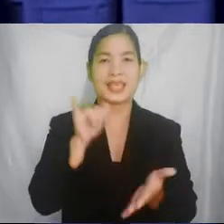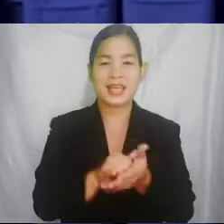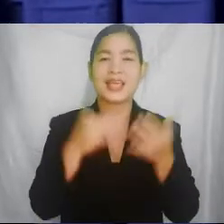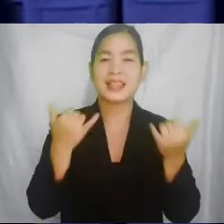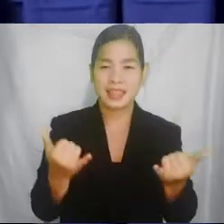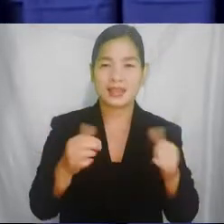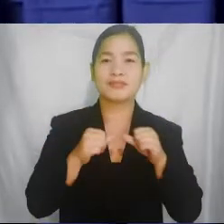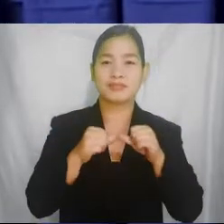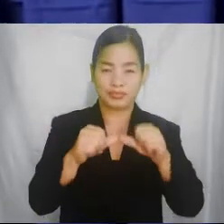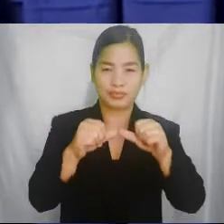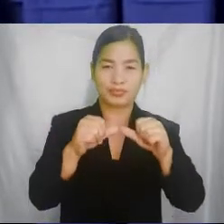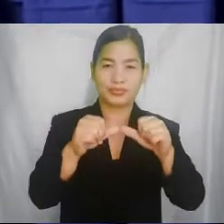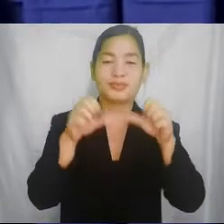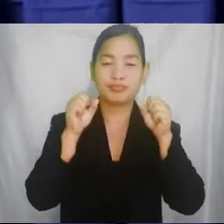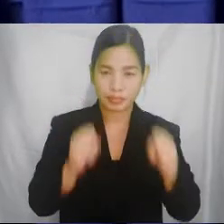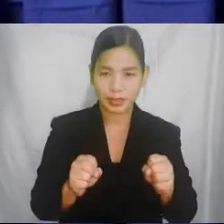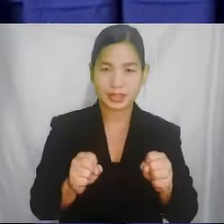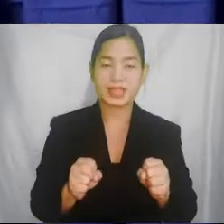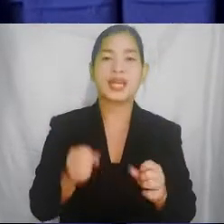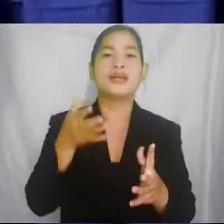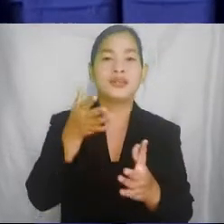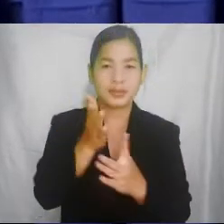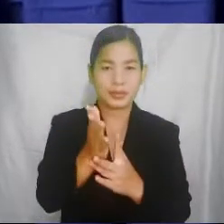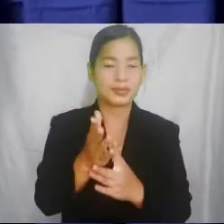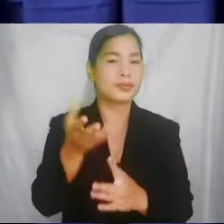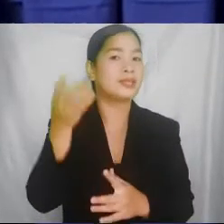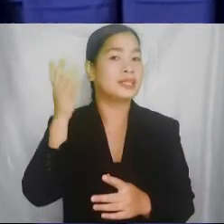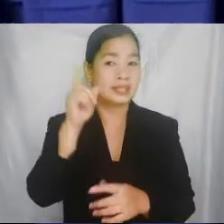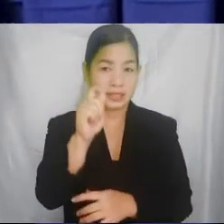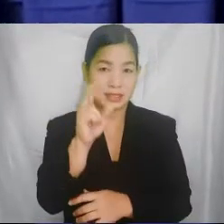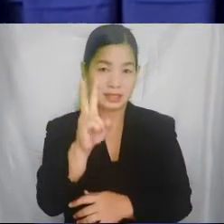we can continue learning through our Teleradyo Eskwela.